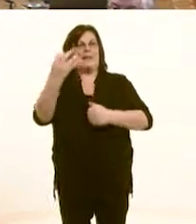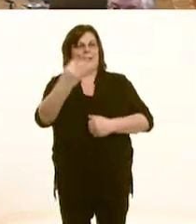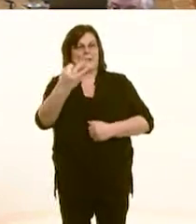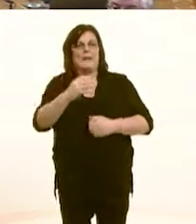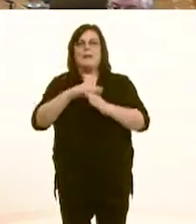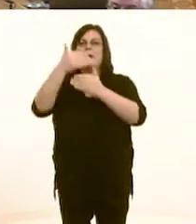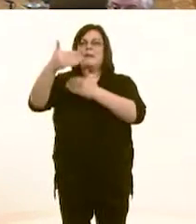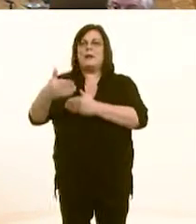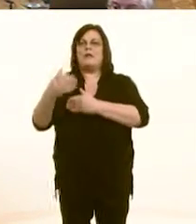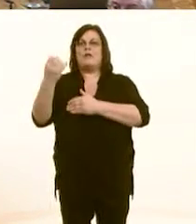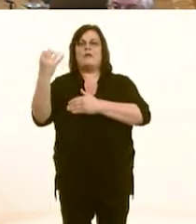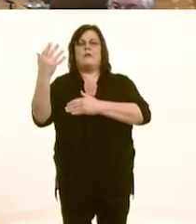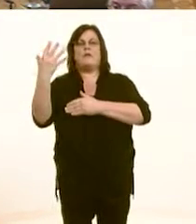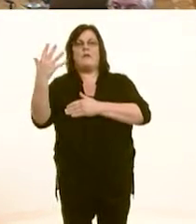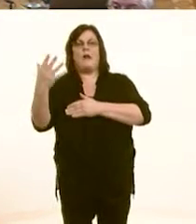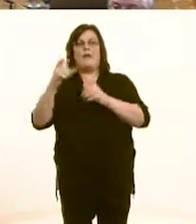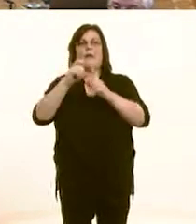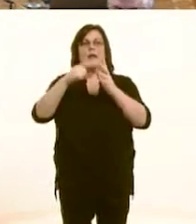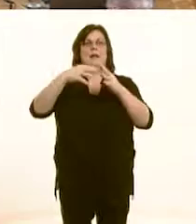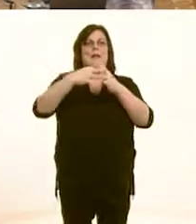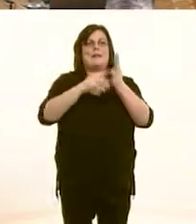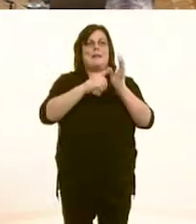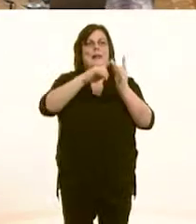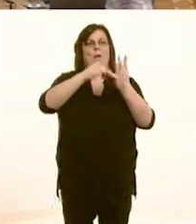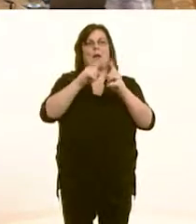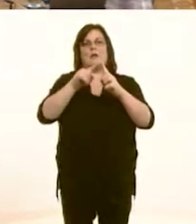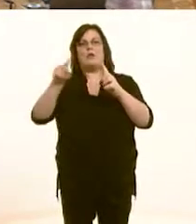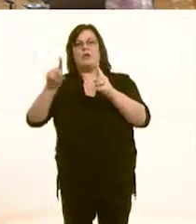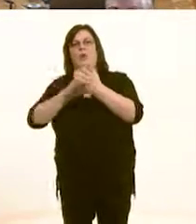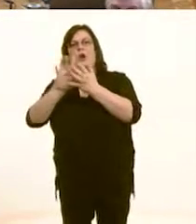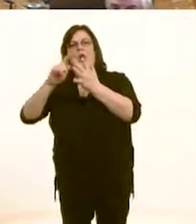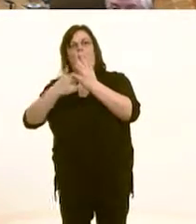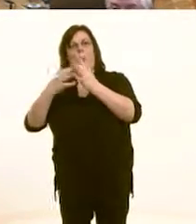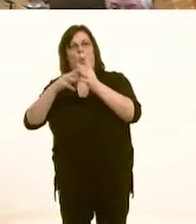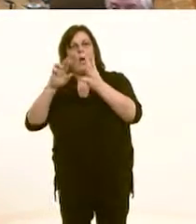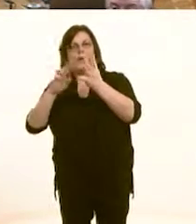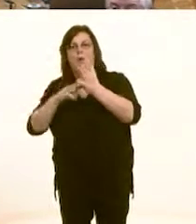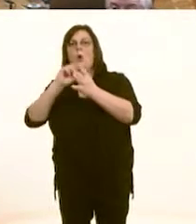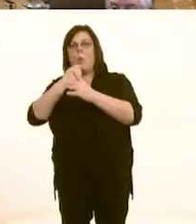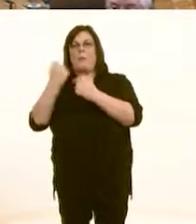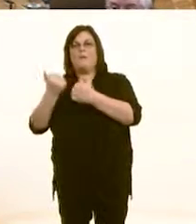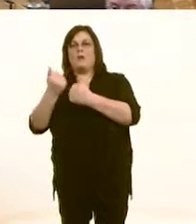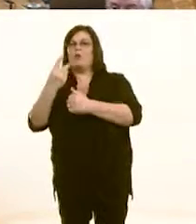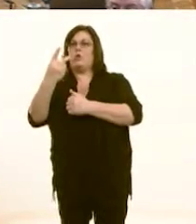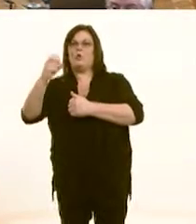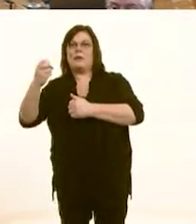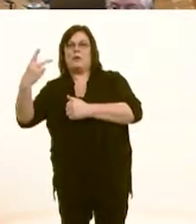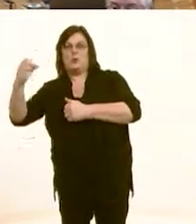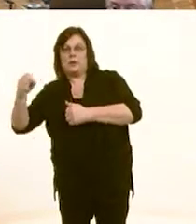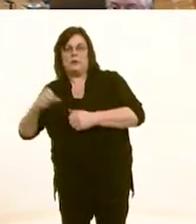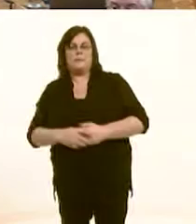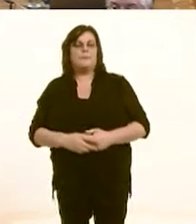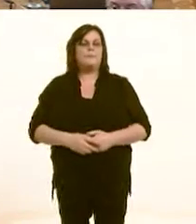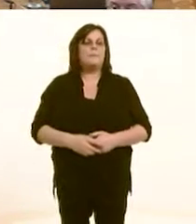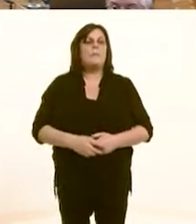5, Dowlais to the A470 and section 6, the A470 to Hirwine, are scheduled for completion by 2020. First Minister, I was